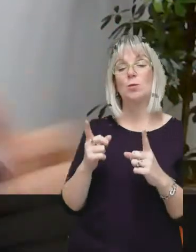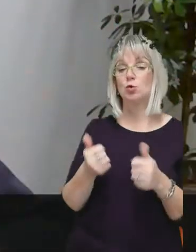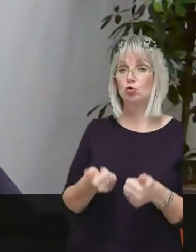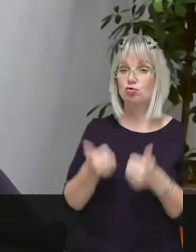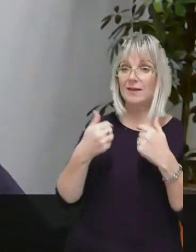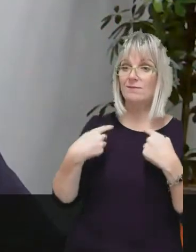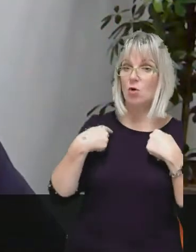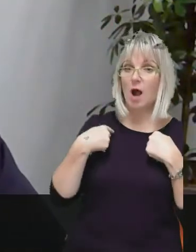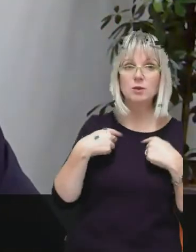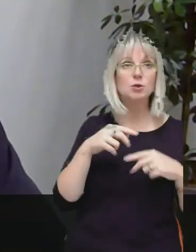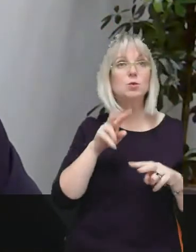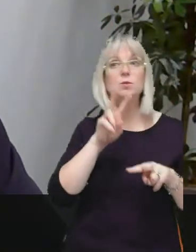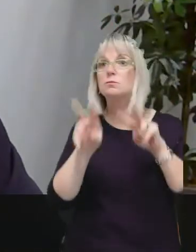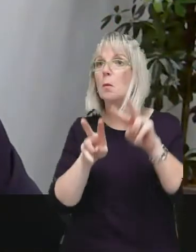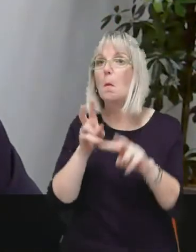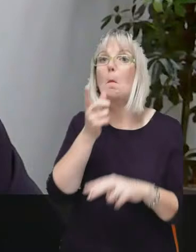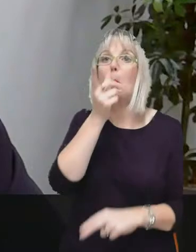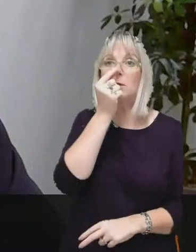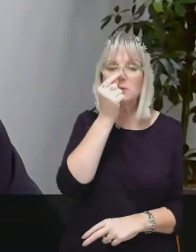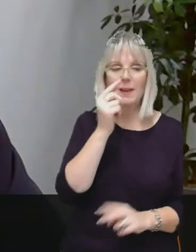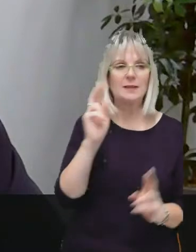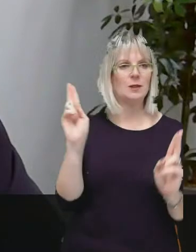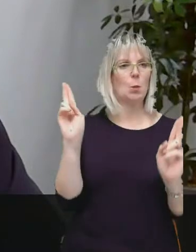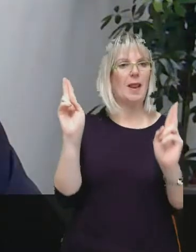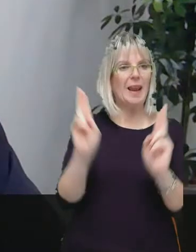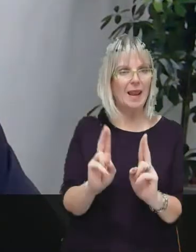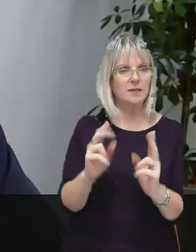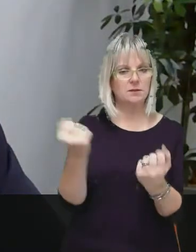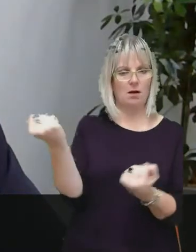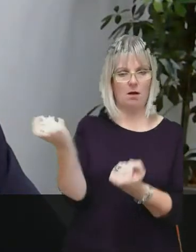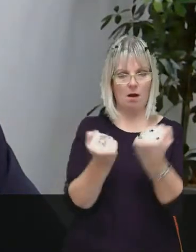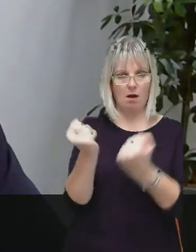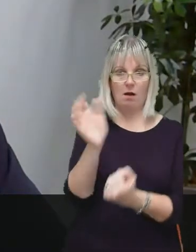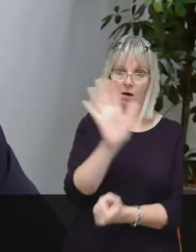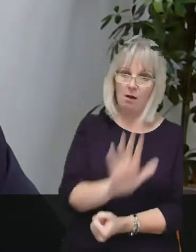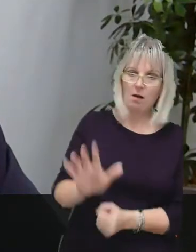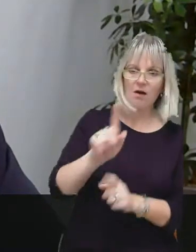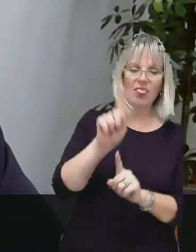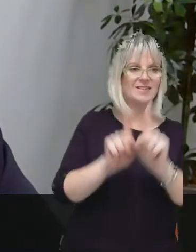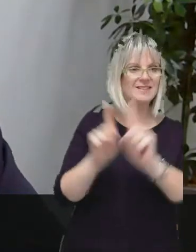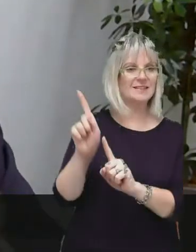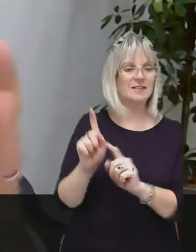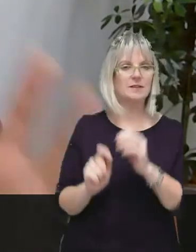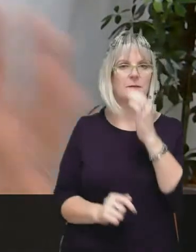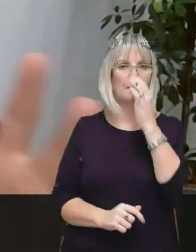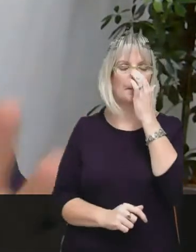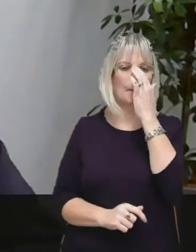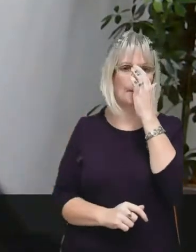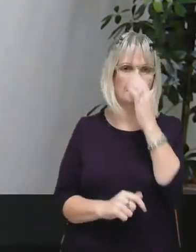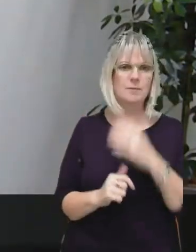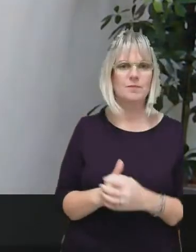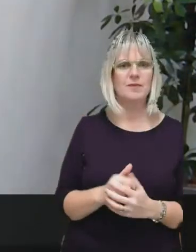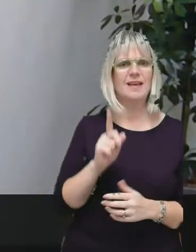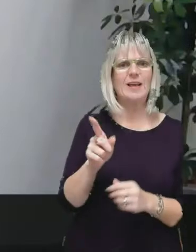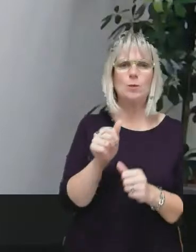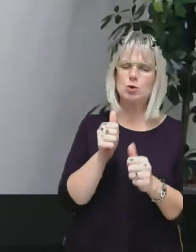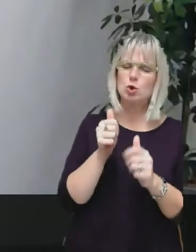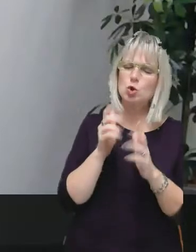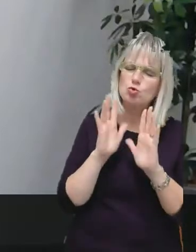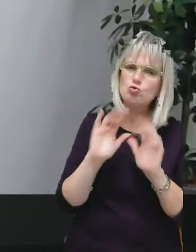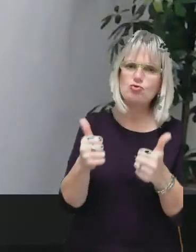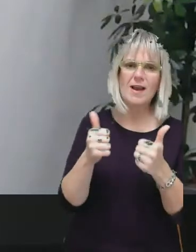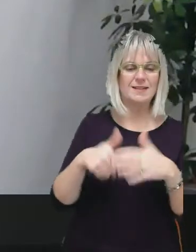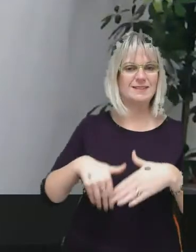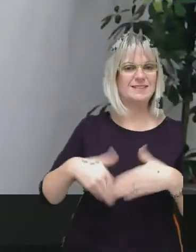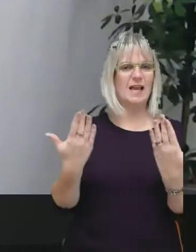fewer cars across our city. And it was a great day. We had big plans for 2020 to